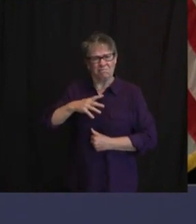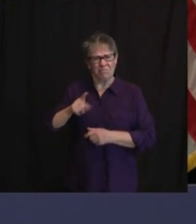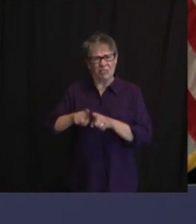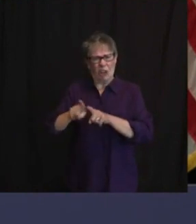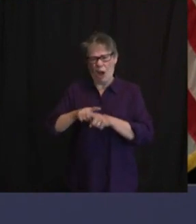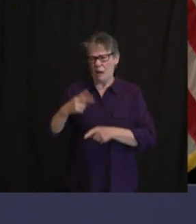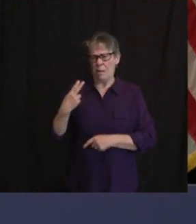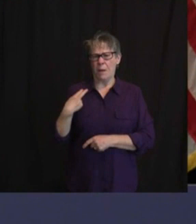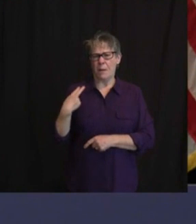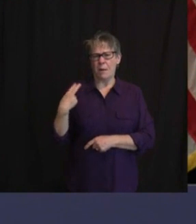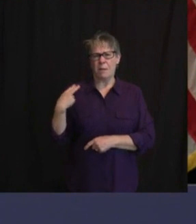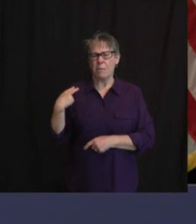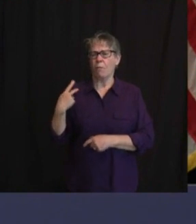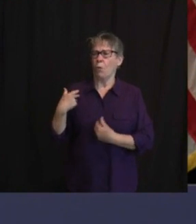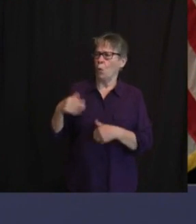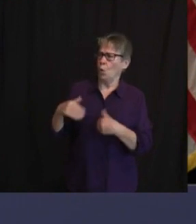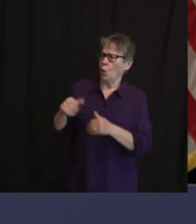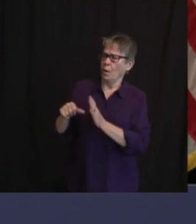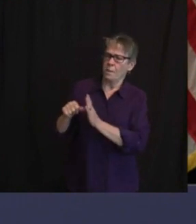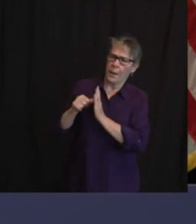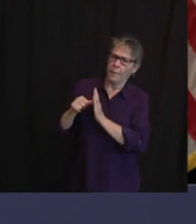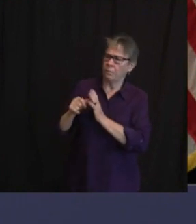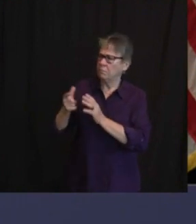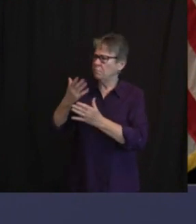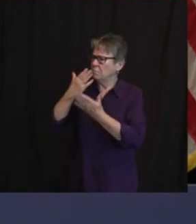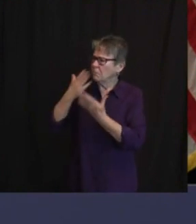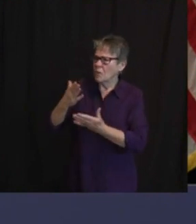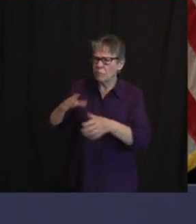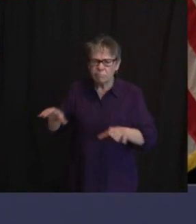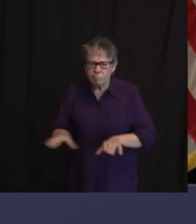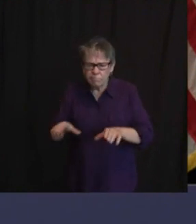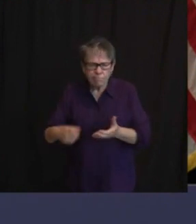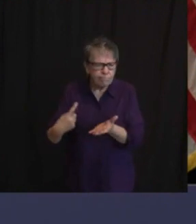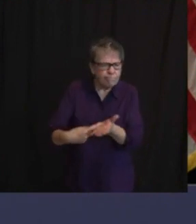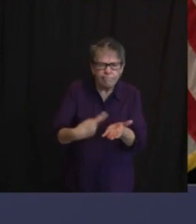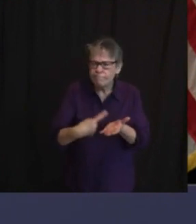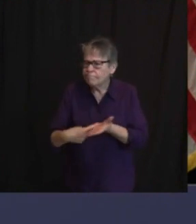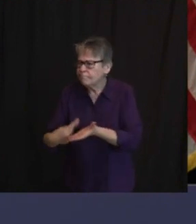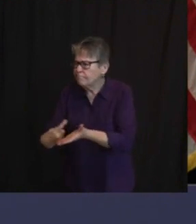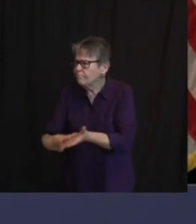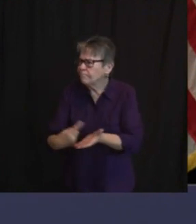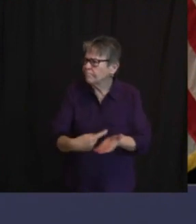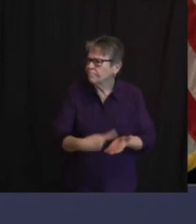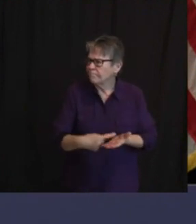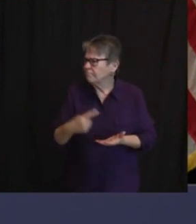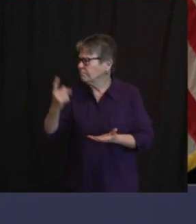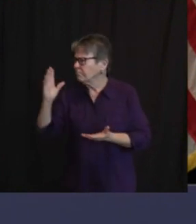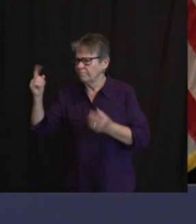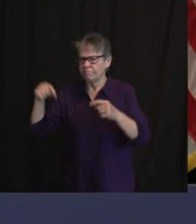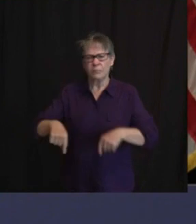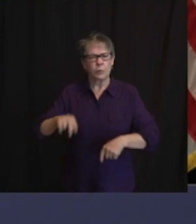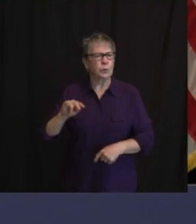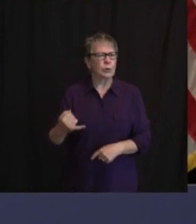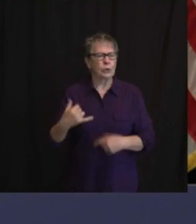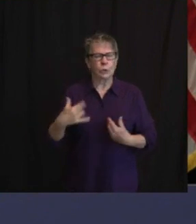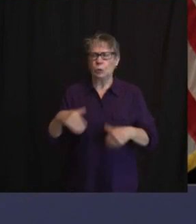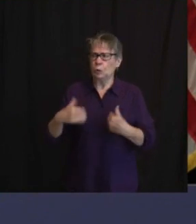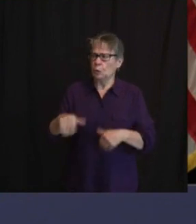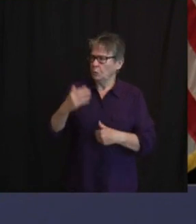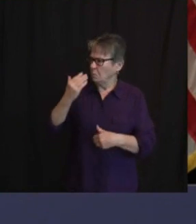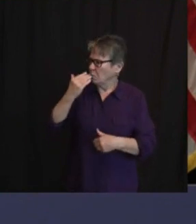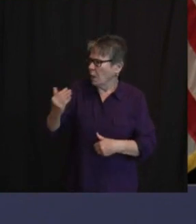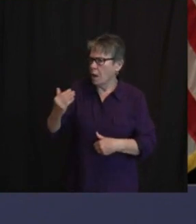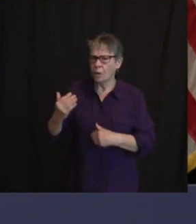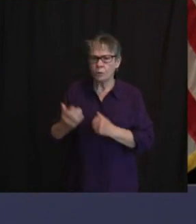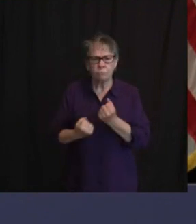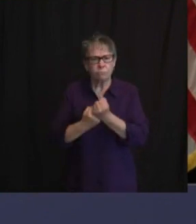happy she's in New Jersey. We're going to start with Matt, but before we do, I believe at the moment we do not have a White House